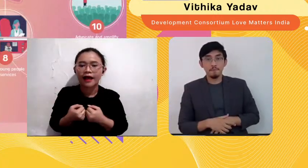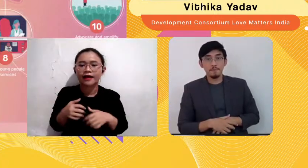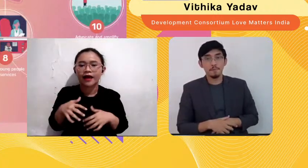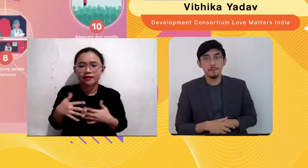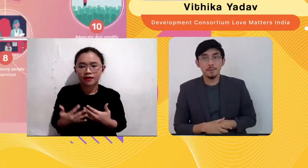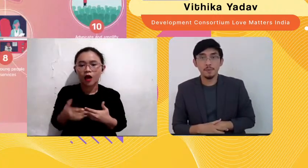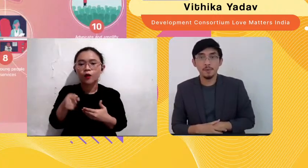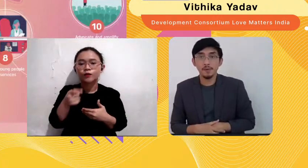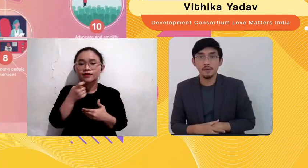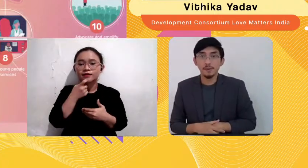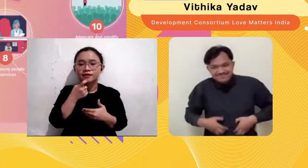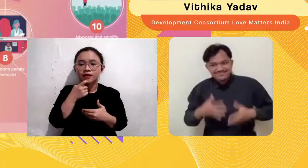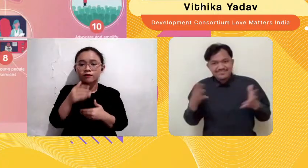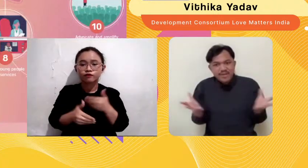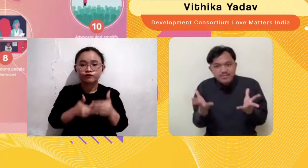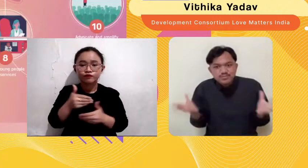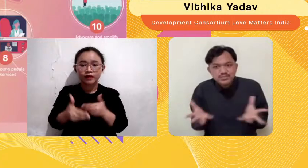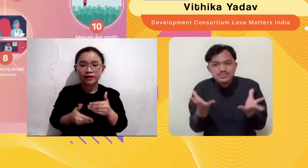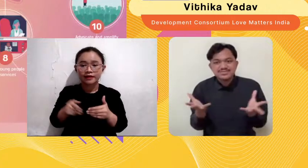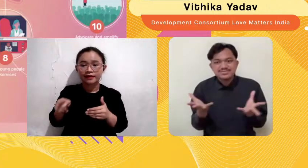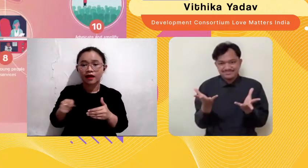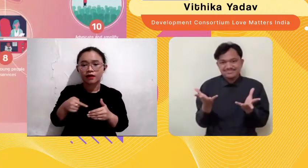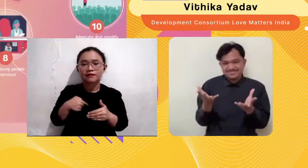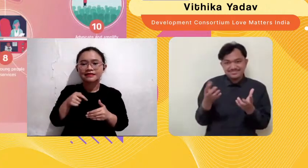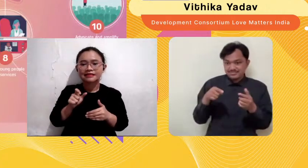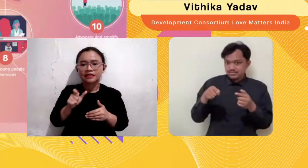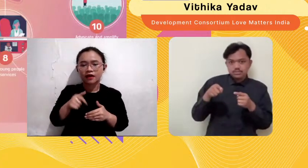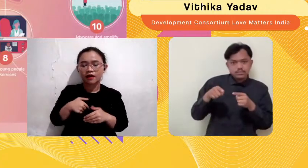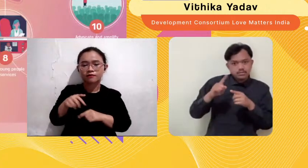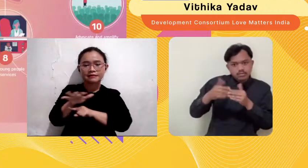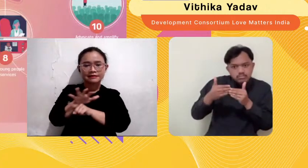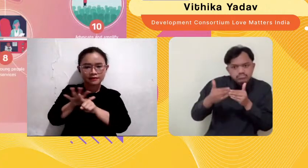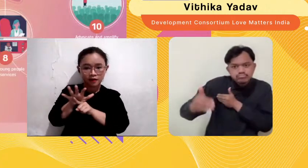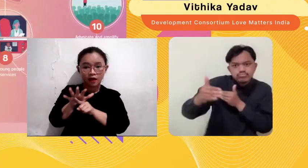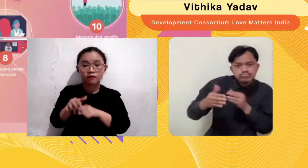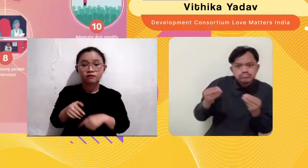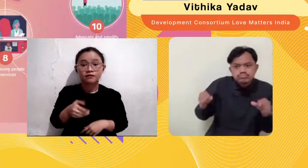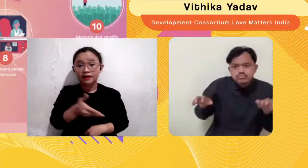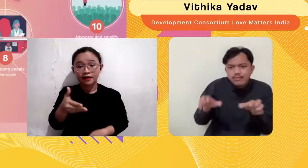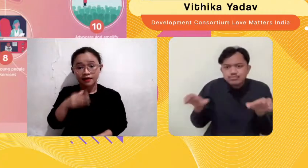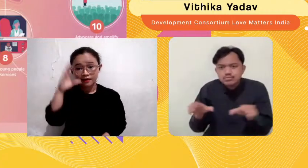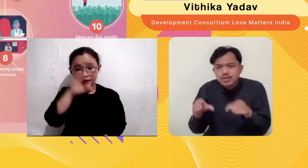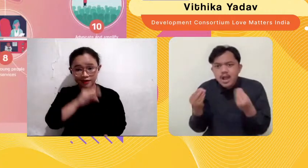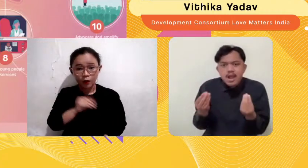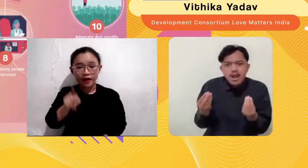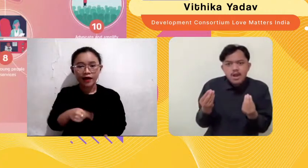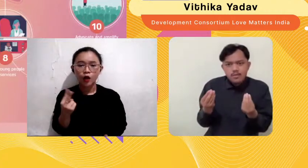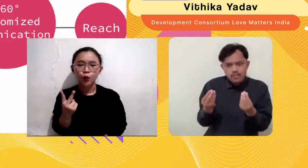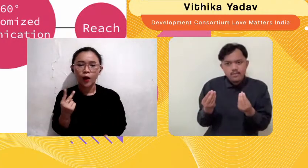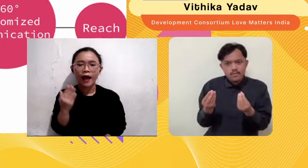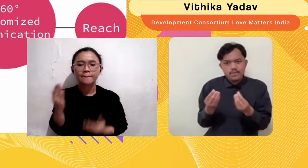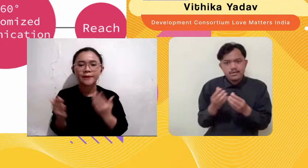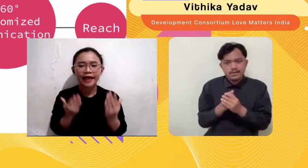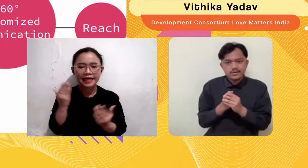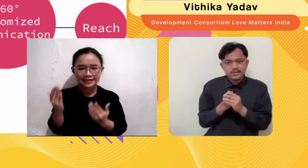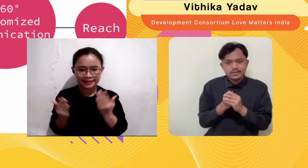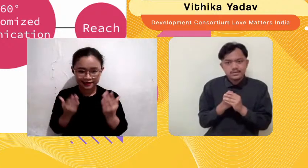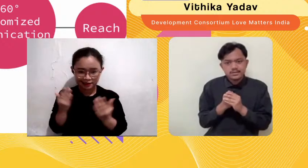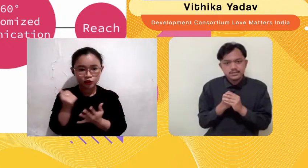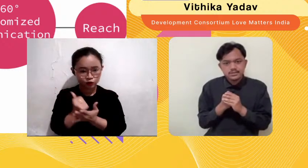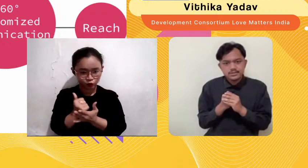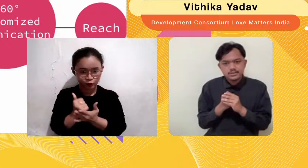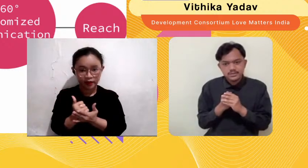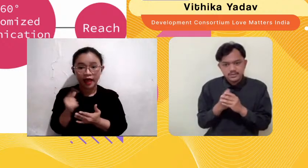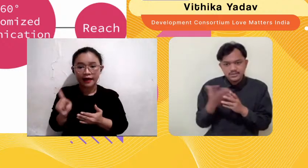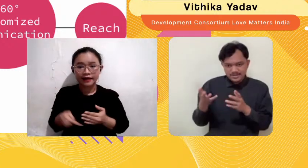essentially, sort of provided, and that was the thinking behind Love Matters. We of course run 2 platforms. One